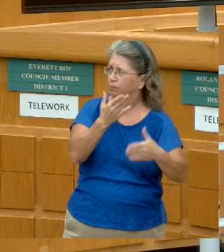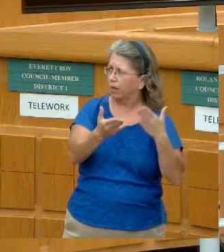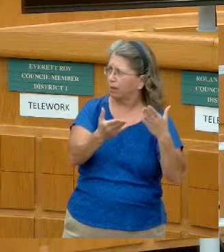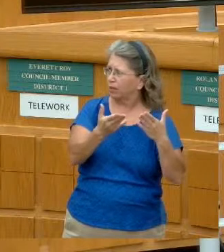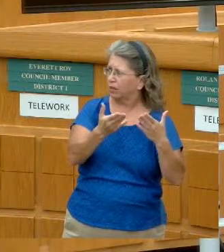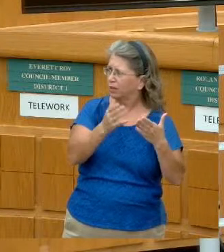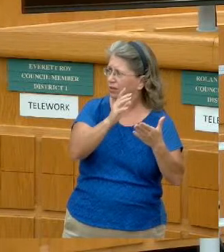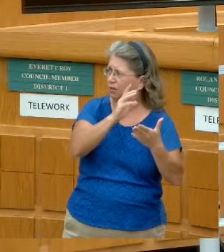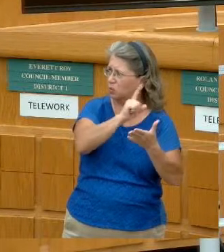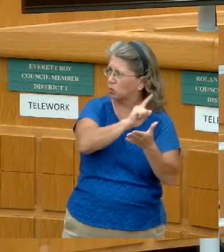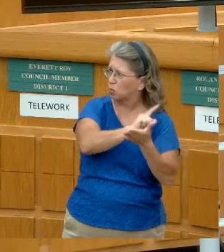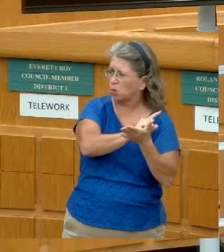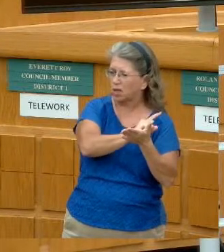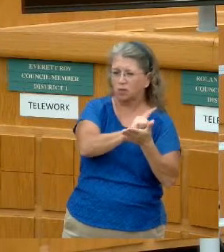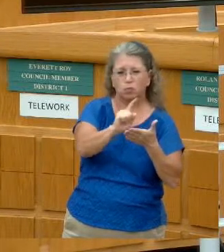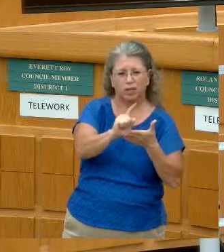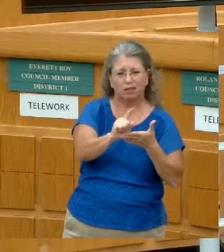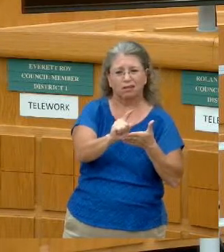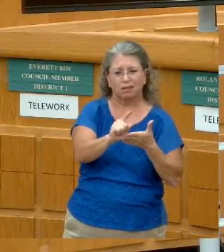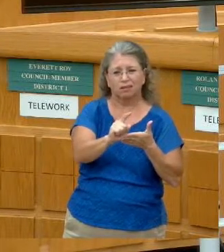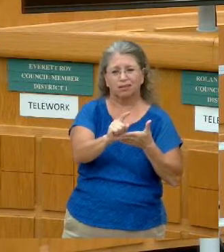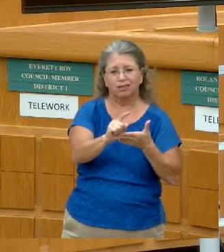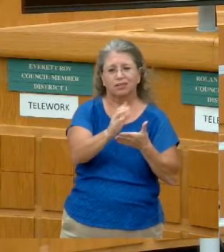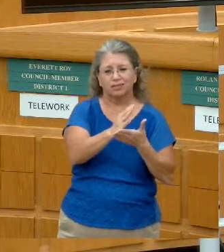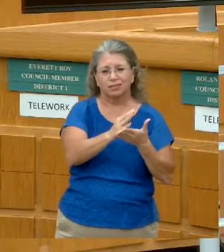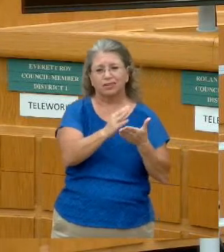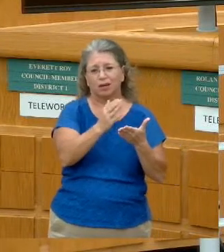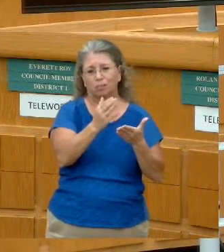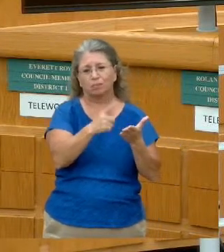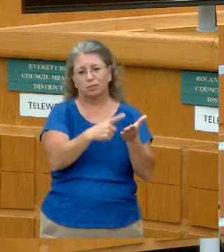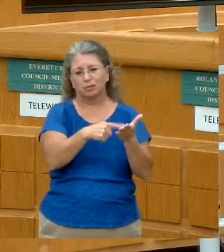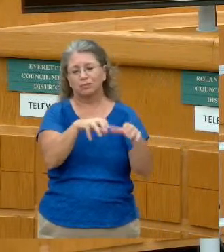week. And so if you do have concerns,